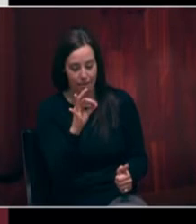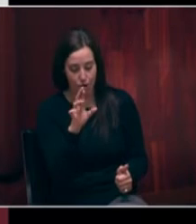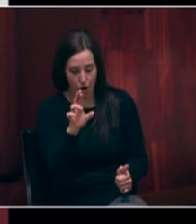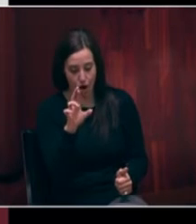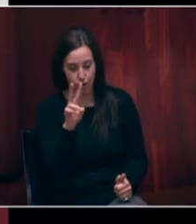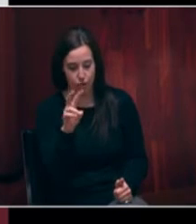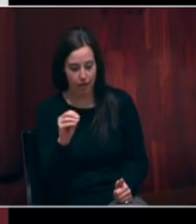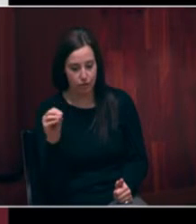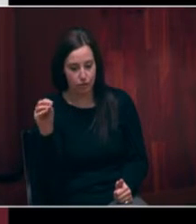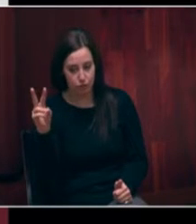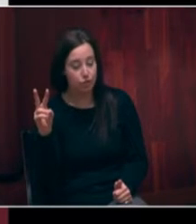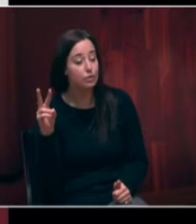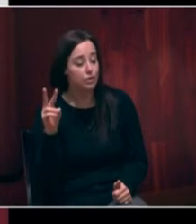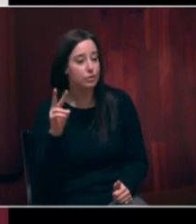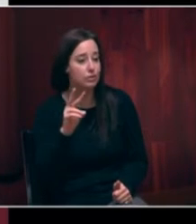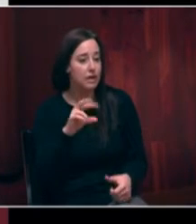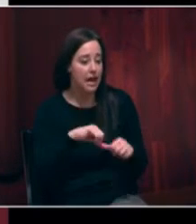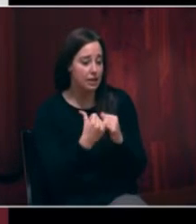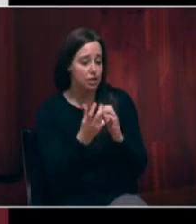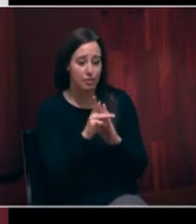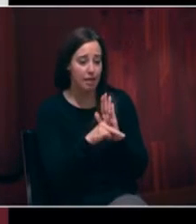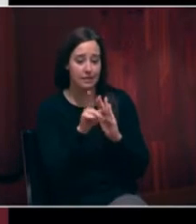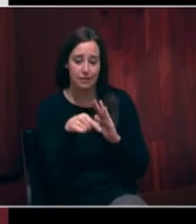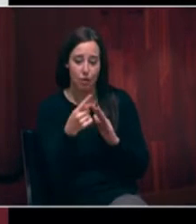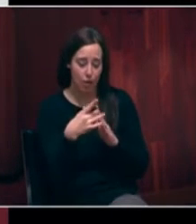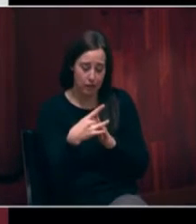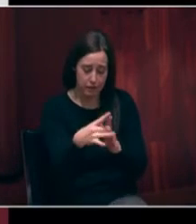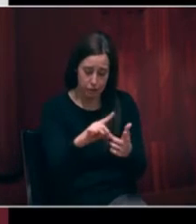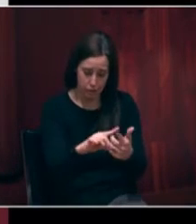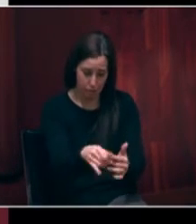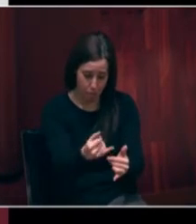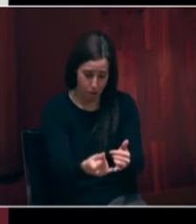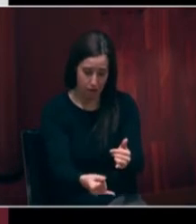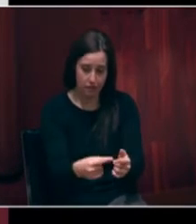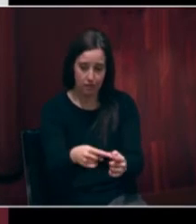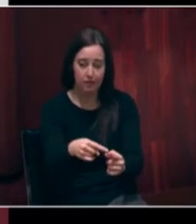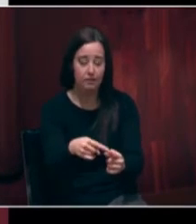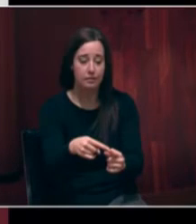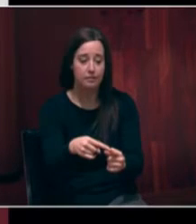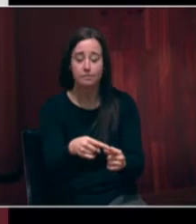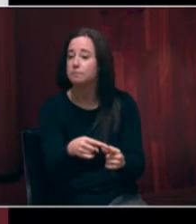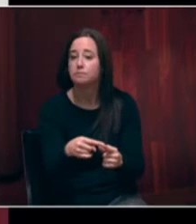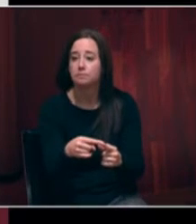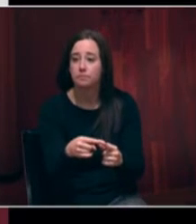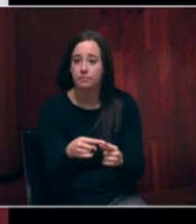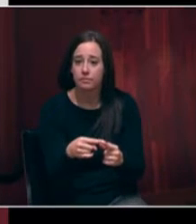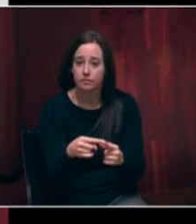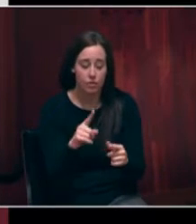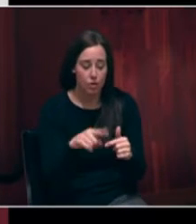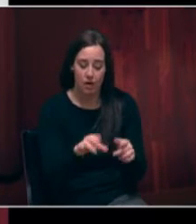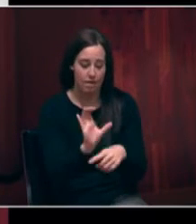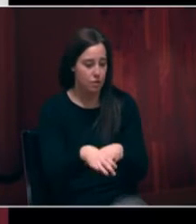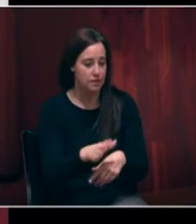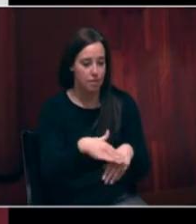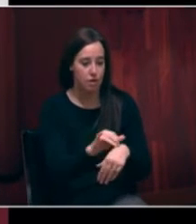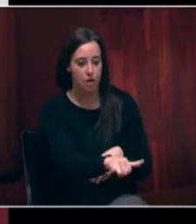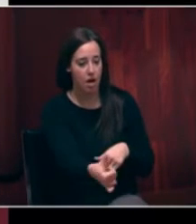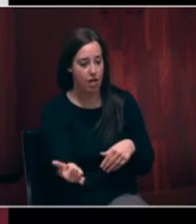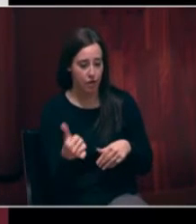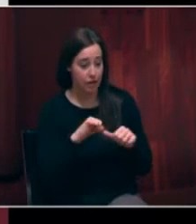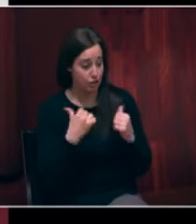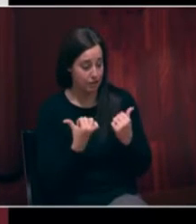only get you so far in the CUI program. They govern your own agency, but you can't push those out the door onto others or onto